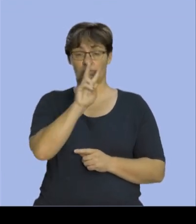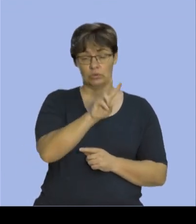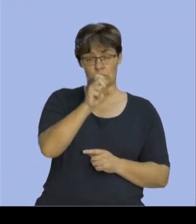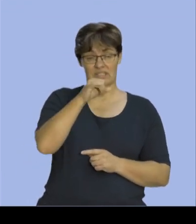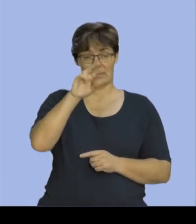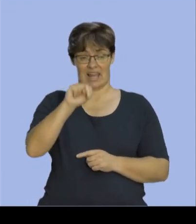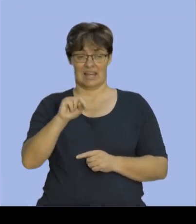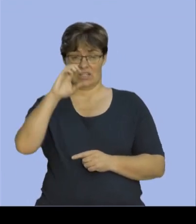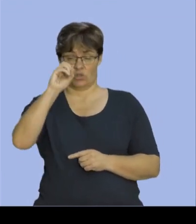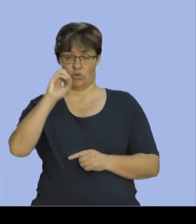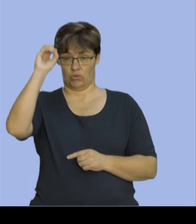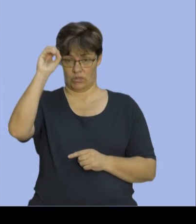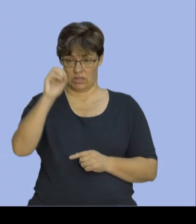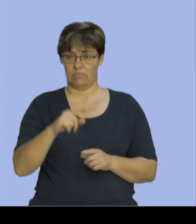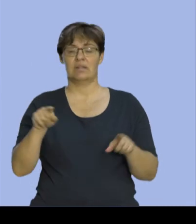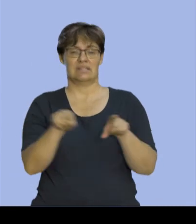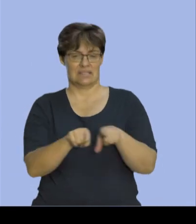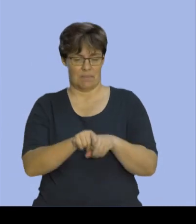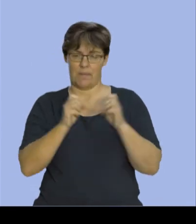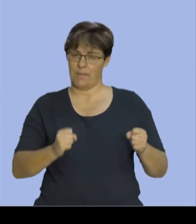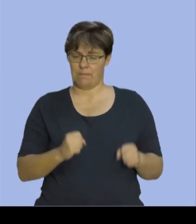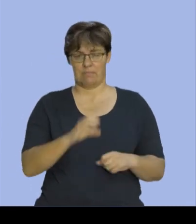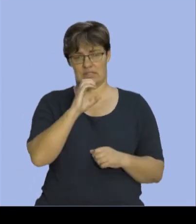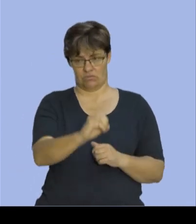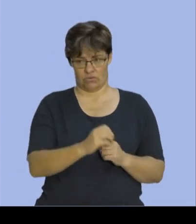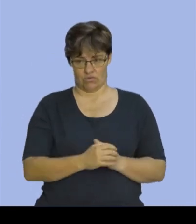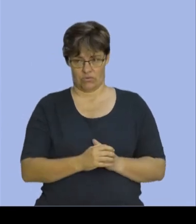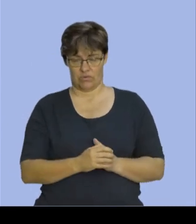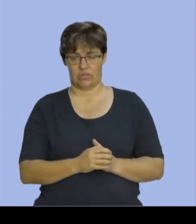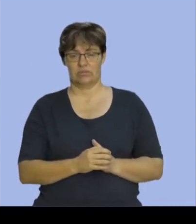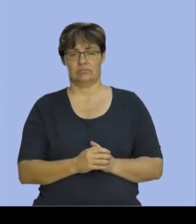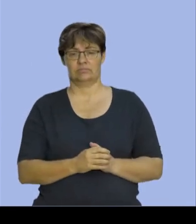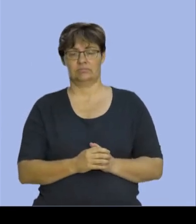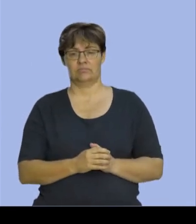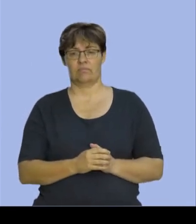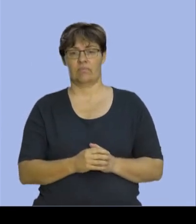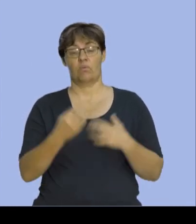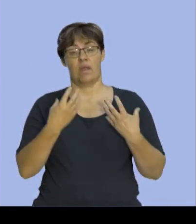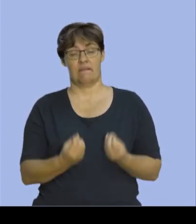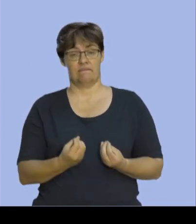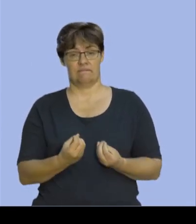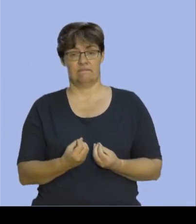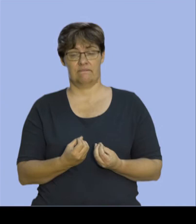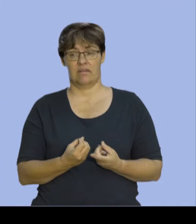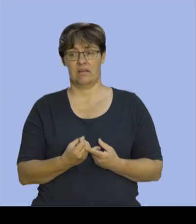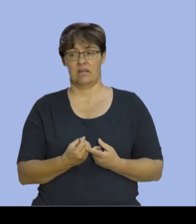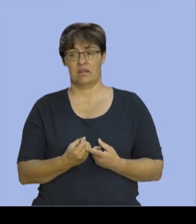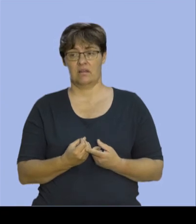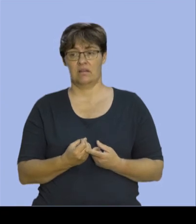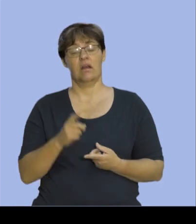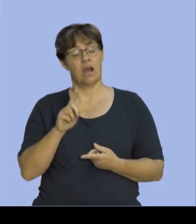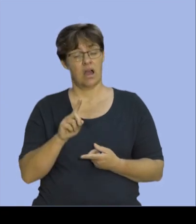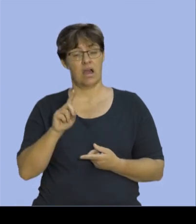sine 0 degrees, this will also be 0 as 1, that's the y value. If I have theta